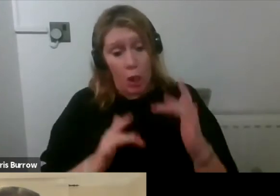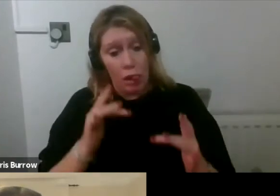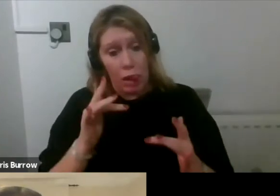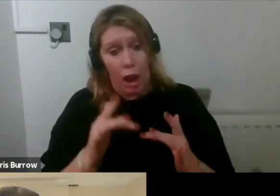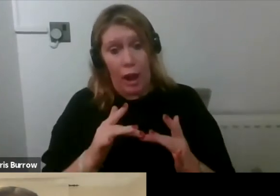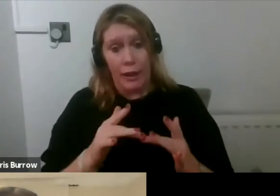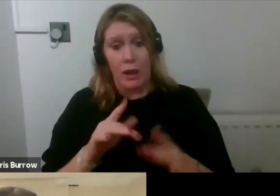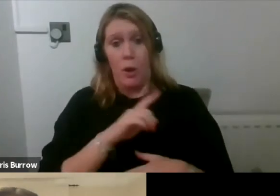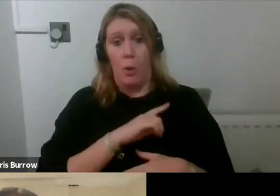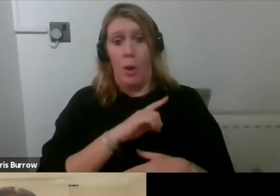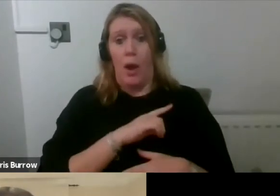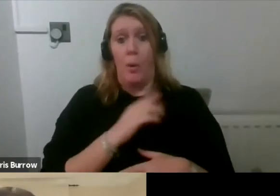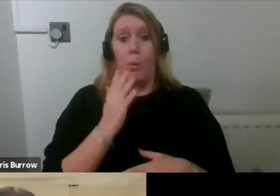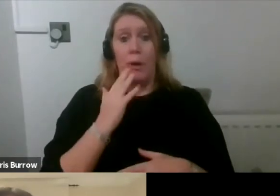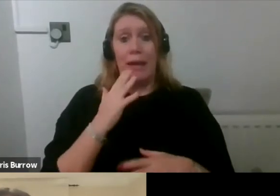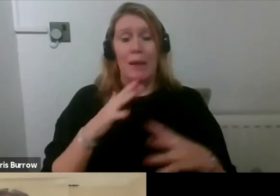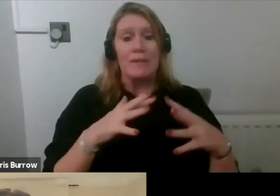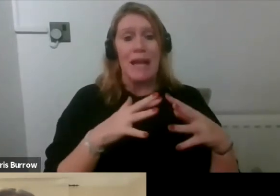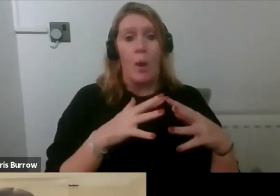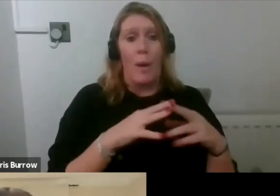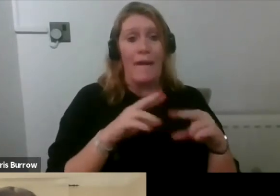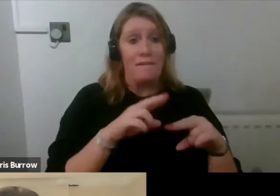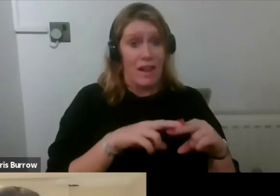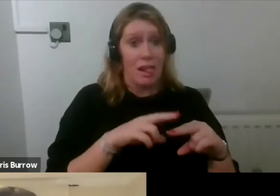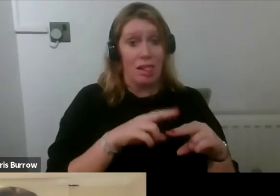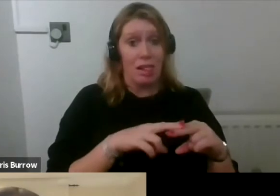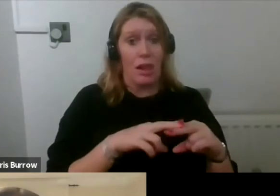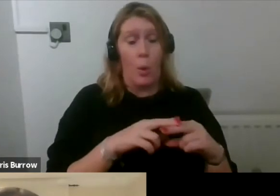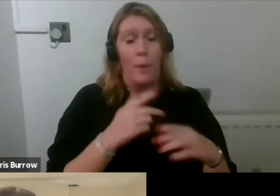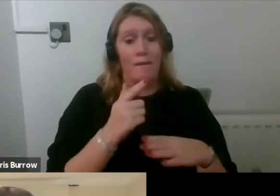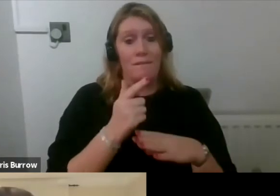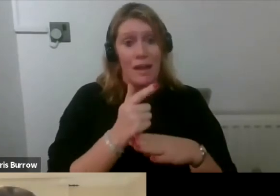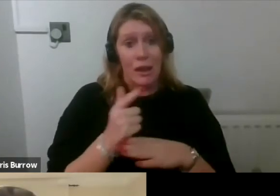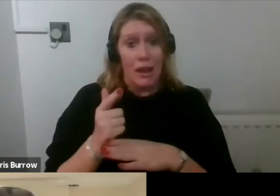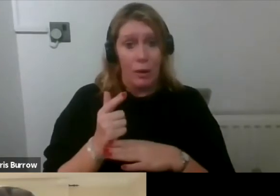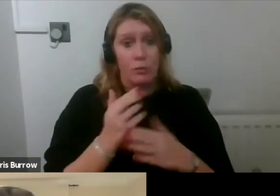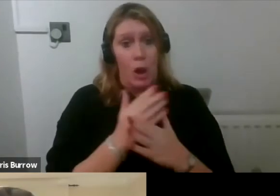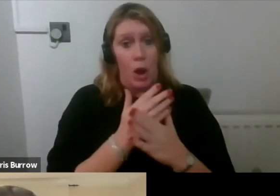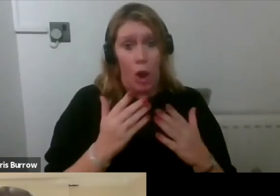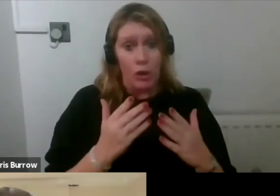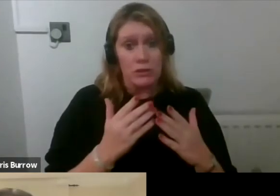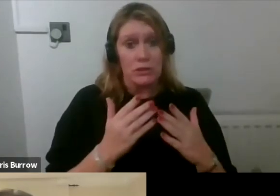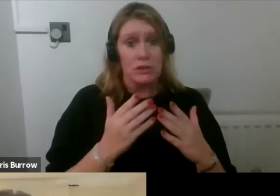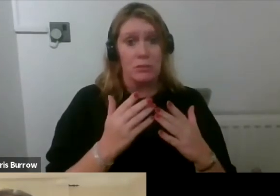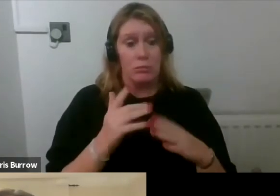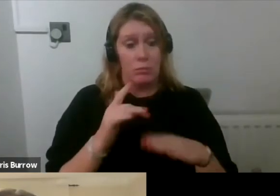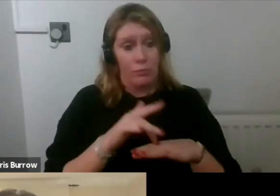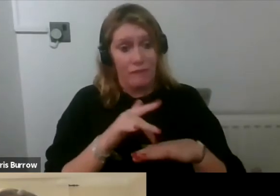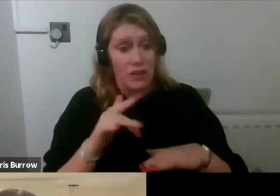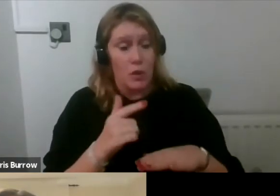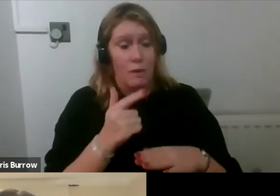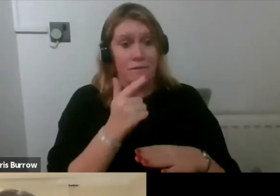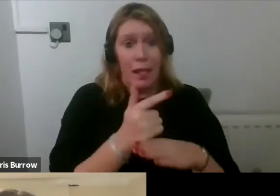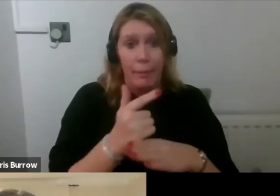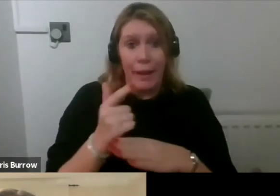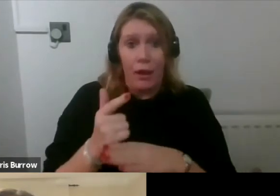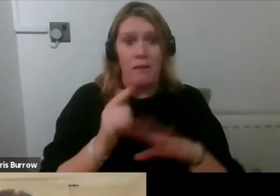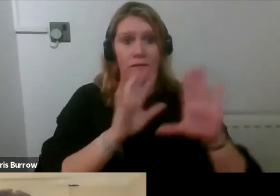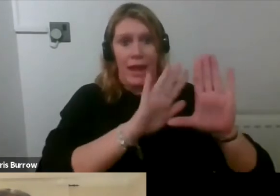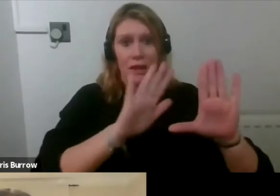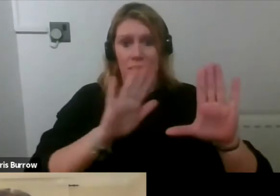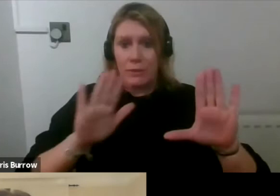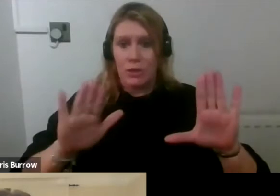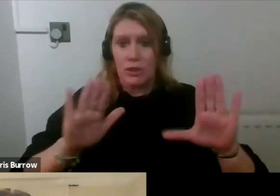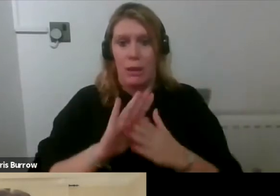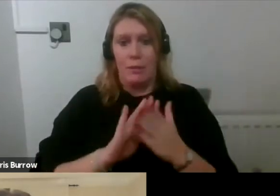we'd filmed a lot of the exhibition with a Steadicam. We'd been around, filmed it professionally, properly, and we had all sorts